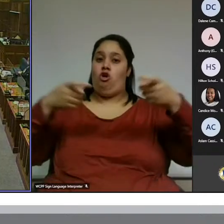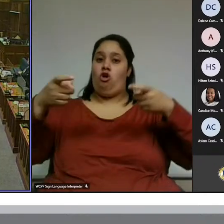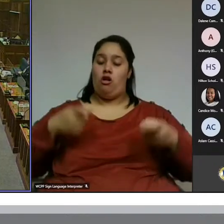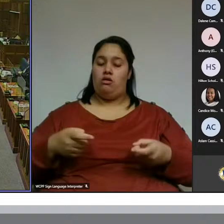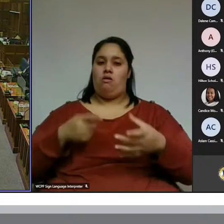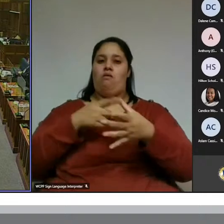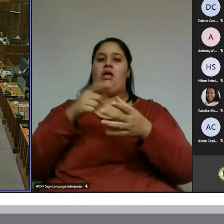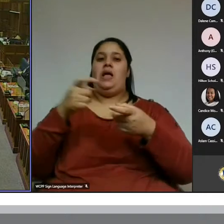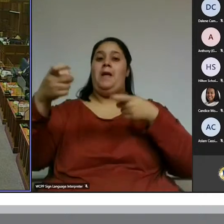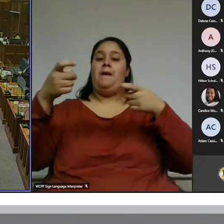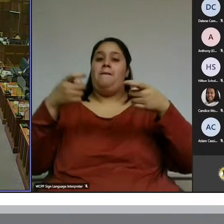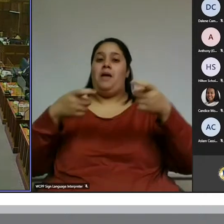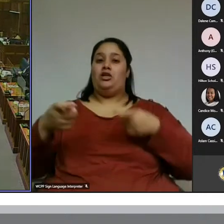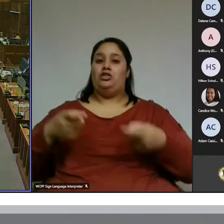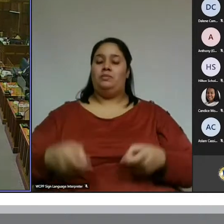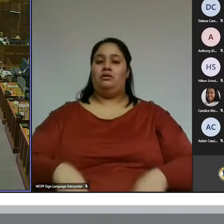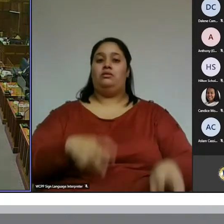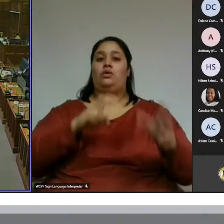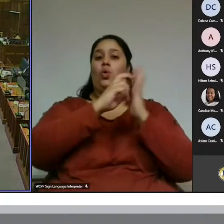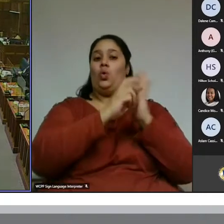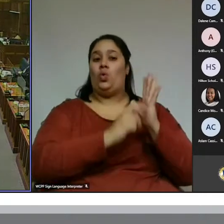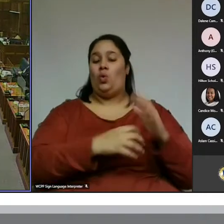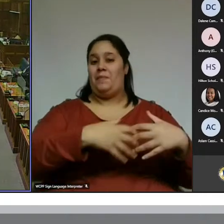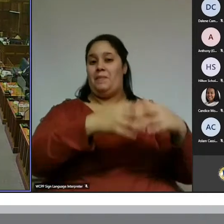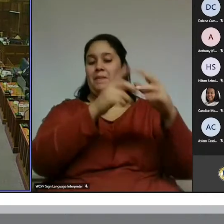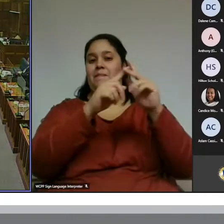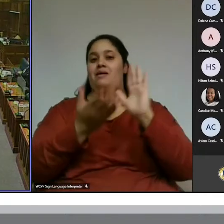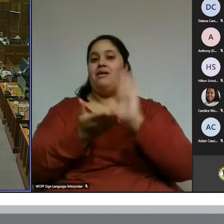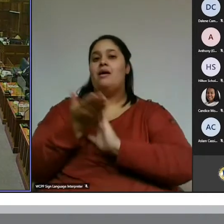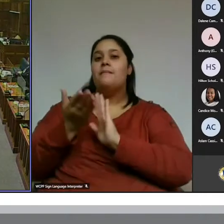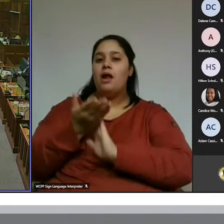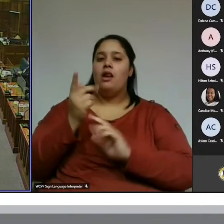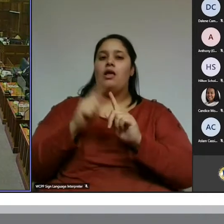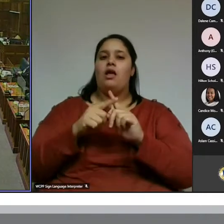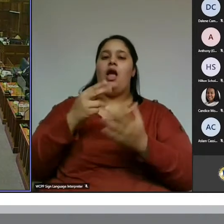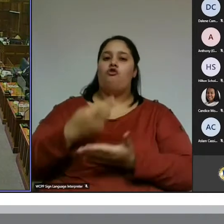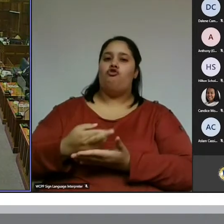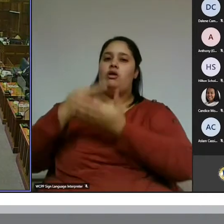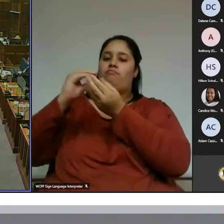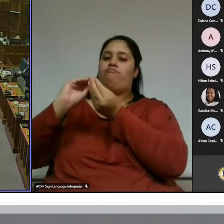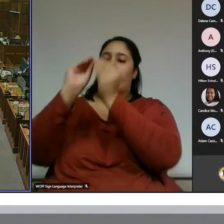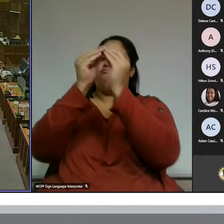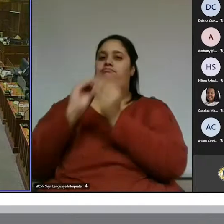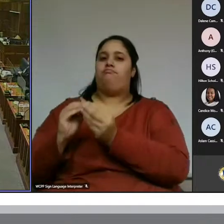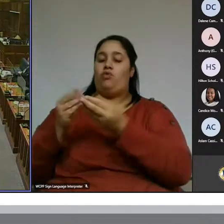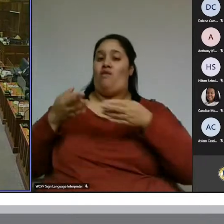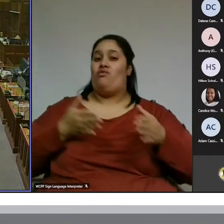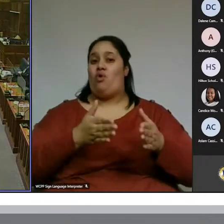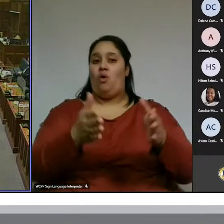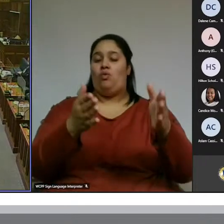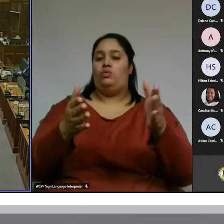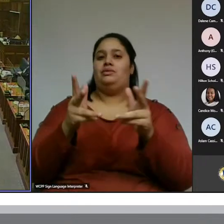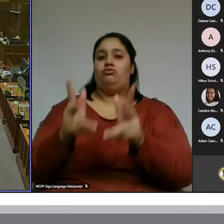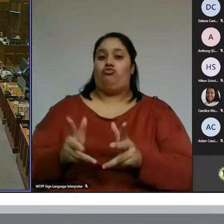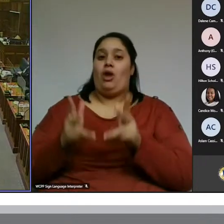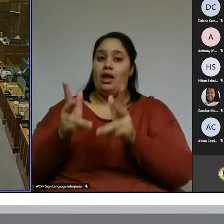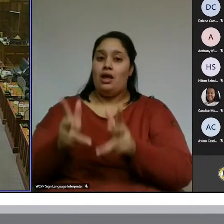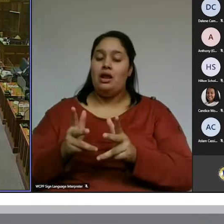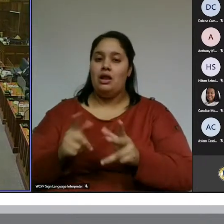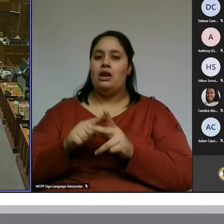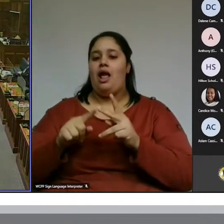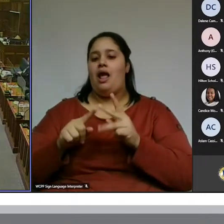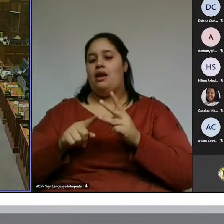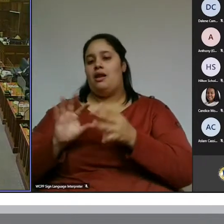management, regulation, upgrading, and rehabilitation of roads, railway lines, and